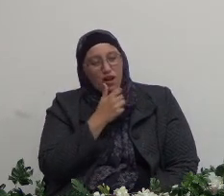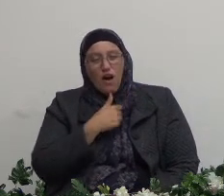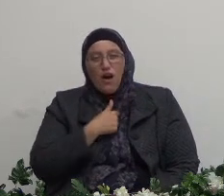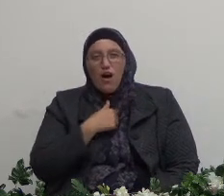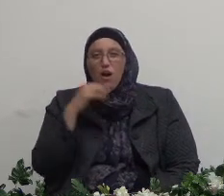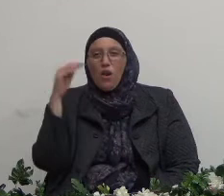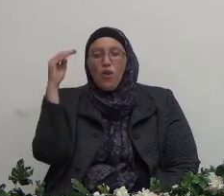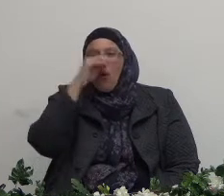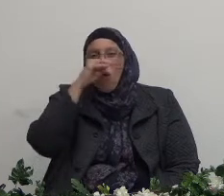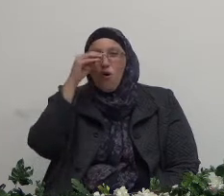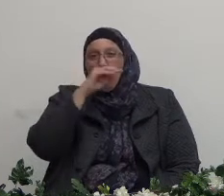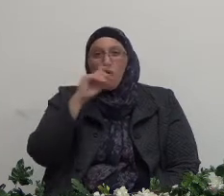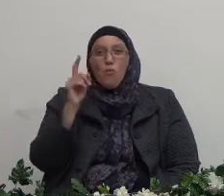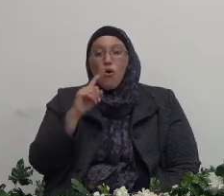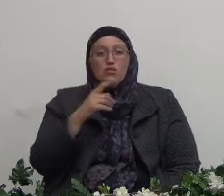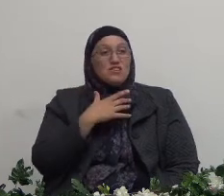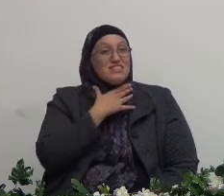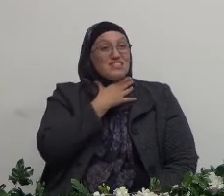desires.